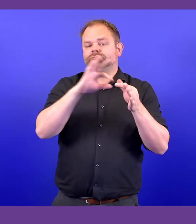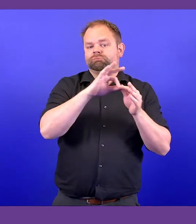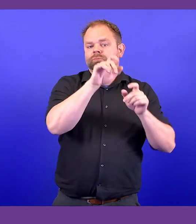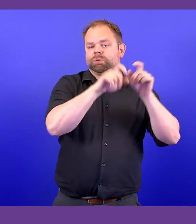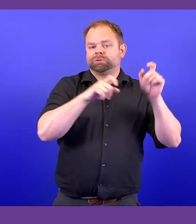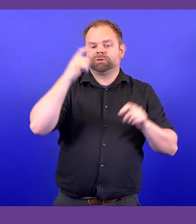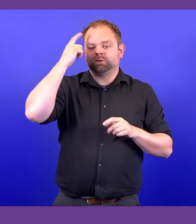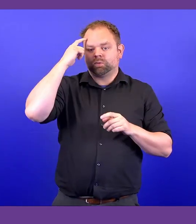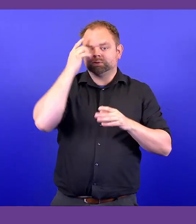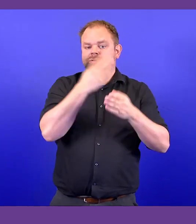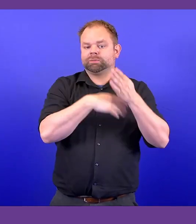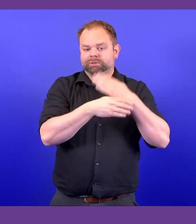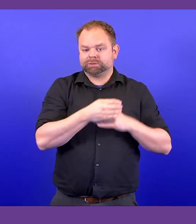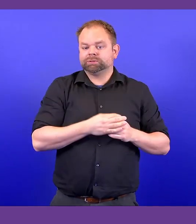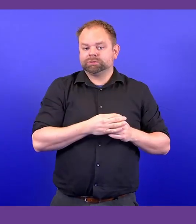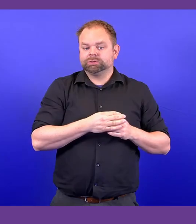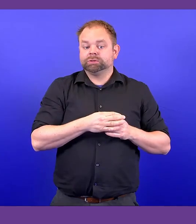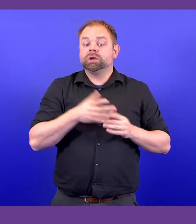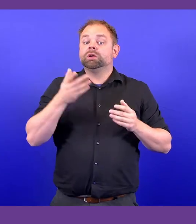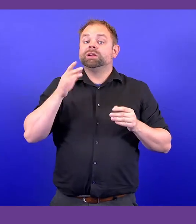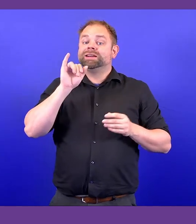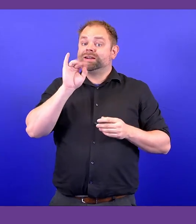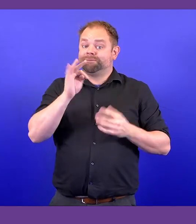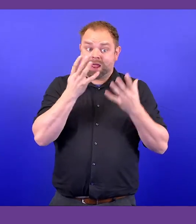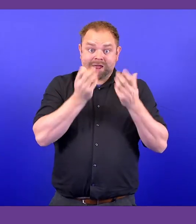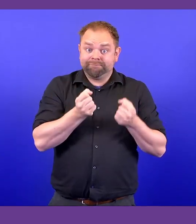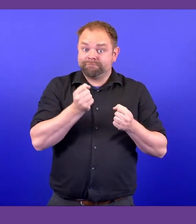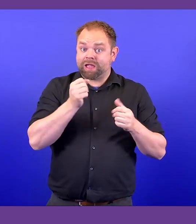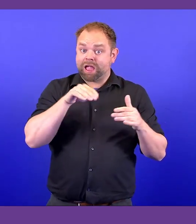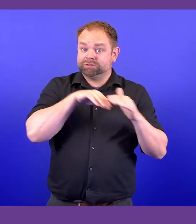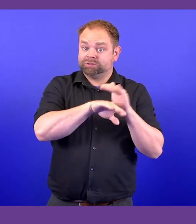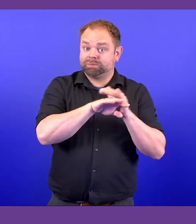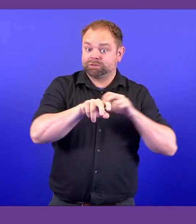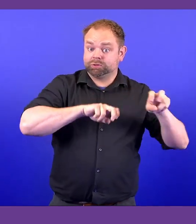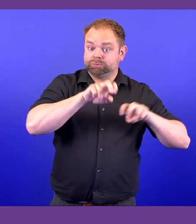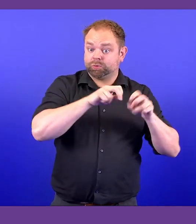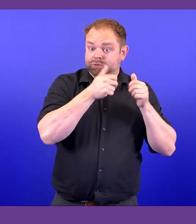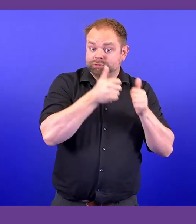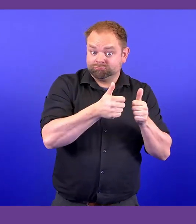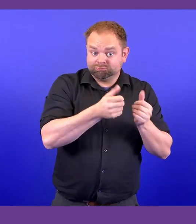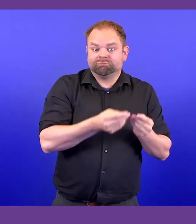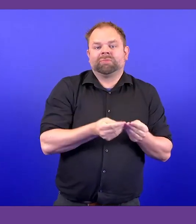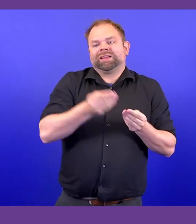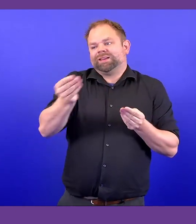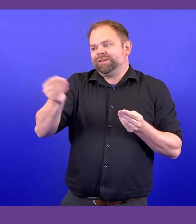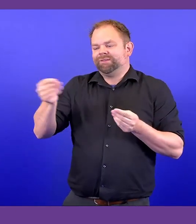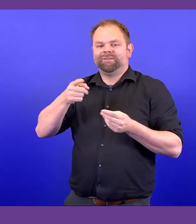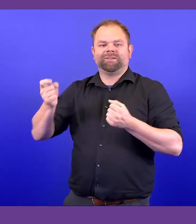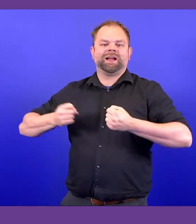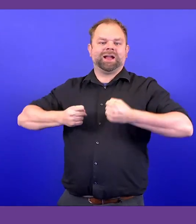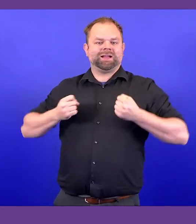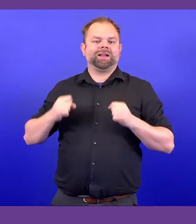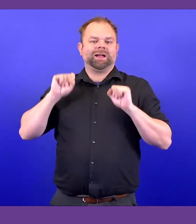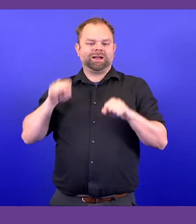So any good work that makes public transport more accessible is welcomed.